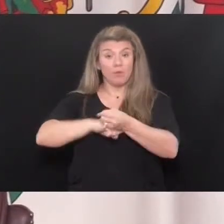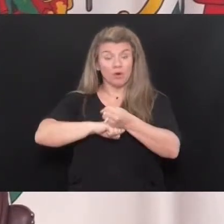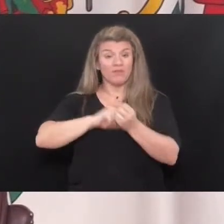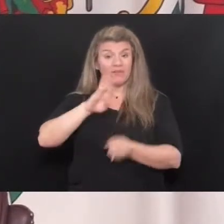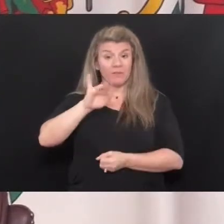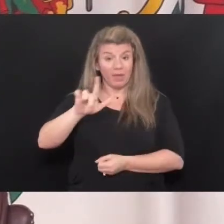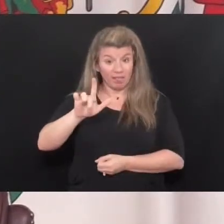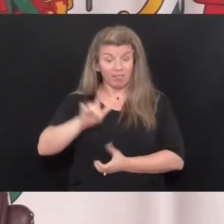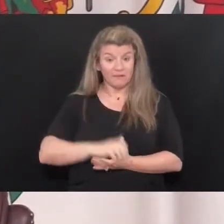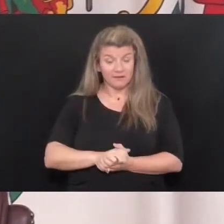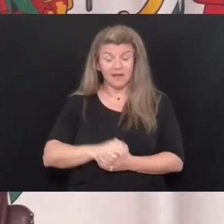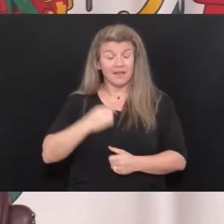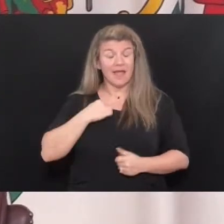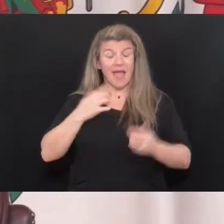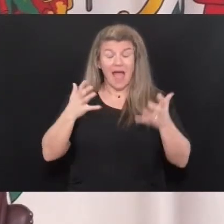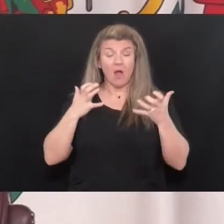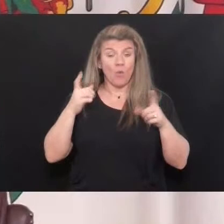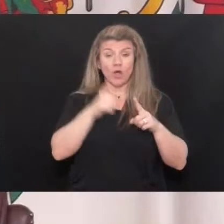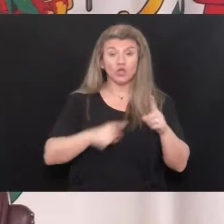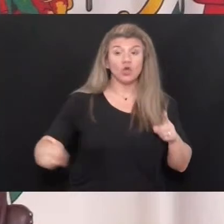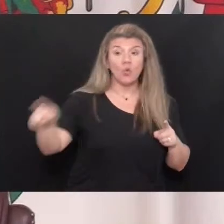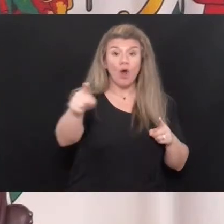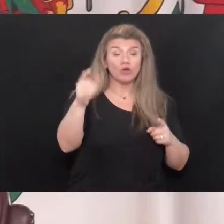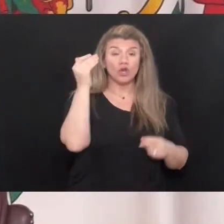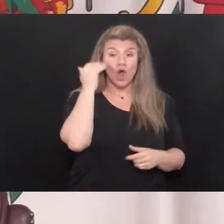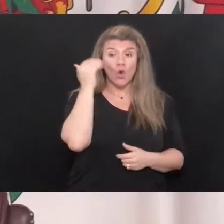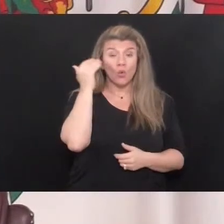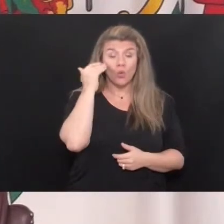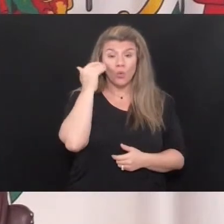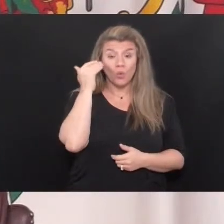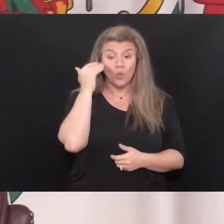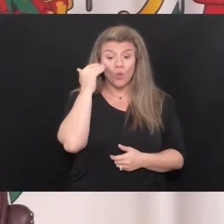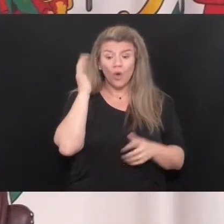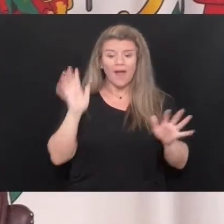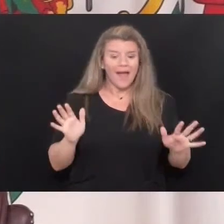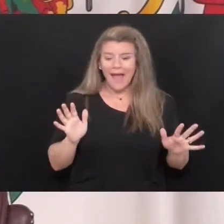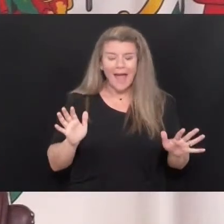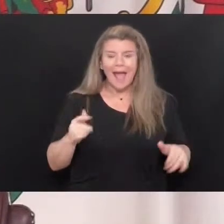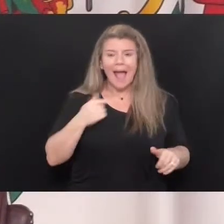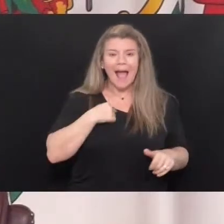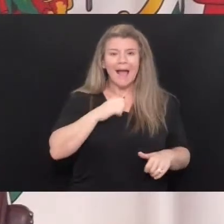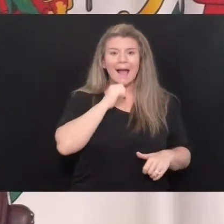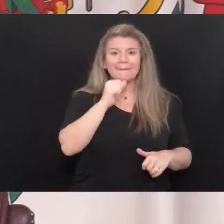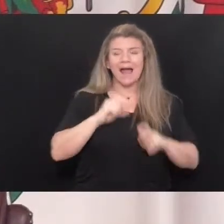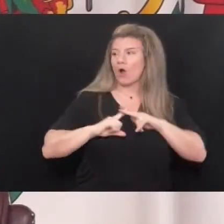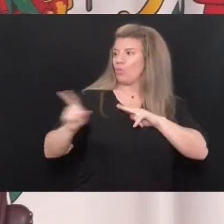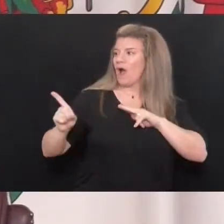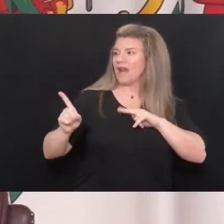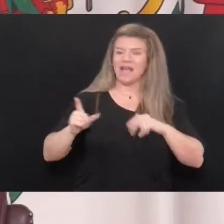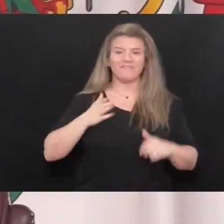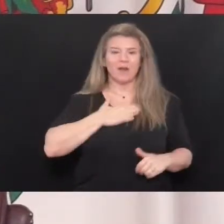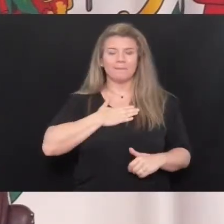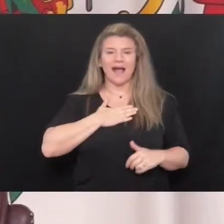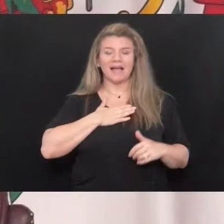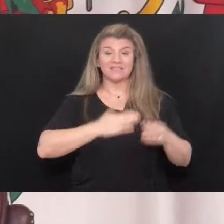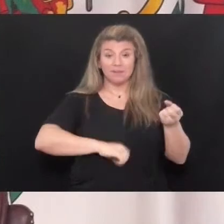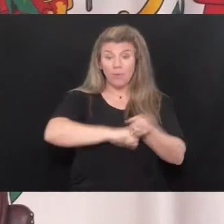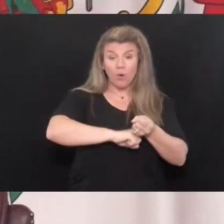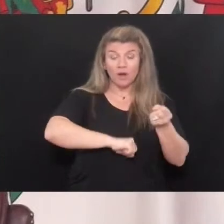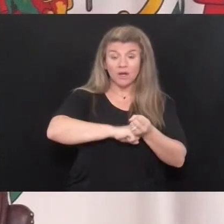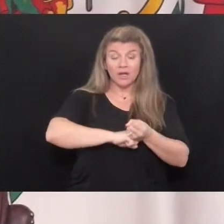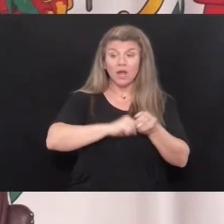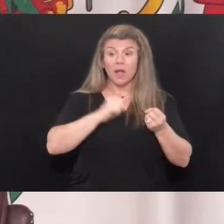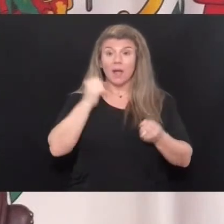bill. I want everyone to know that, and I'm not running from my level of support, because I